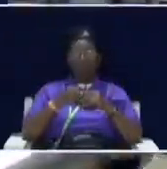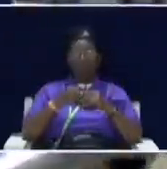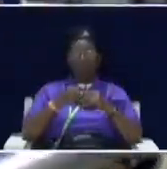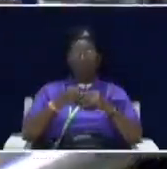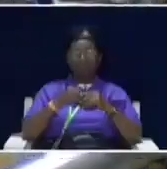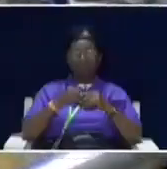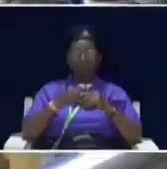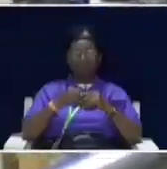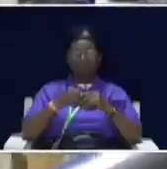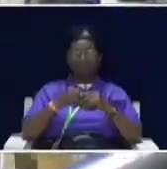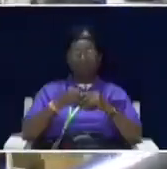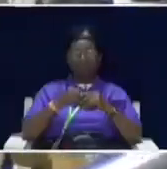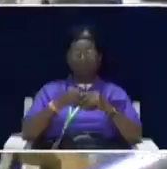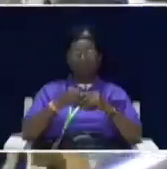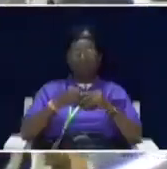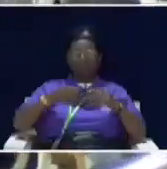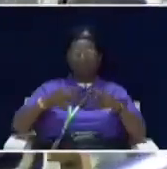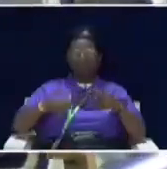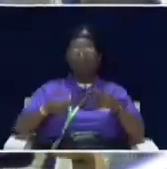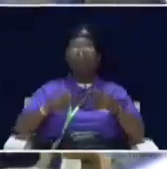Let yokes be destroyed, Lord.